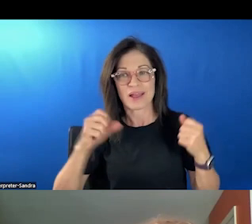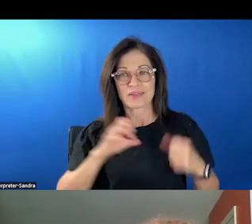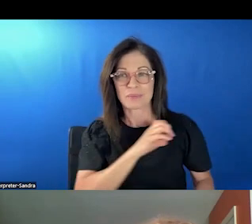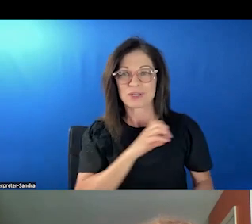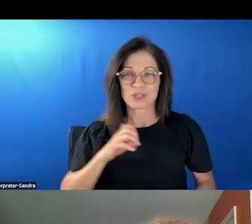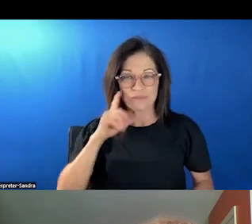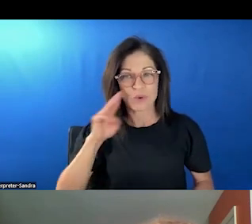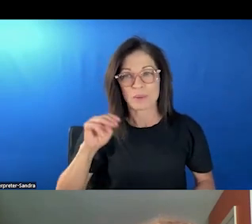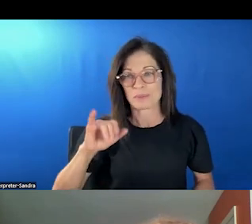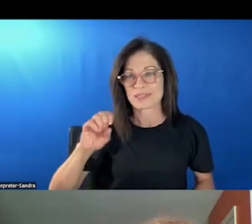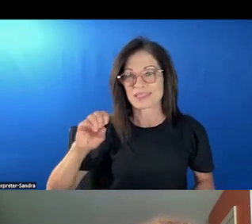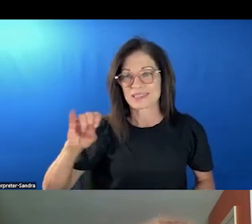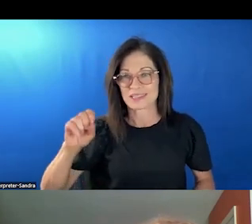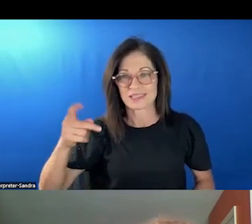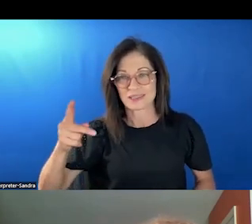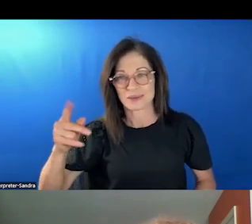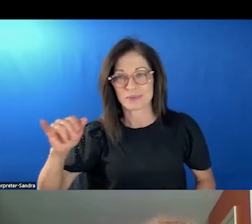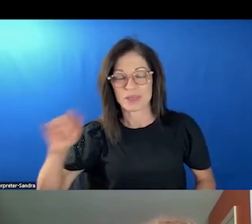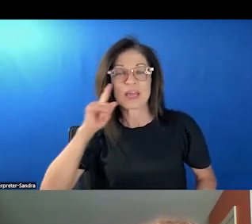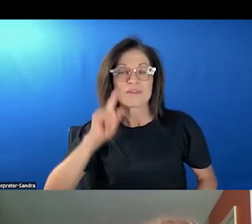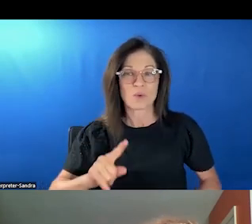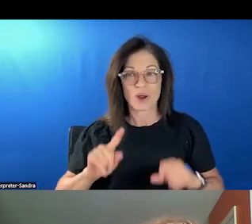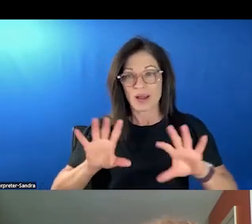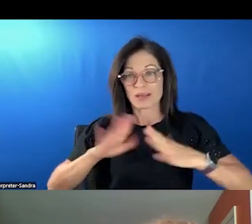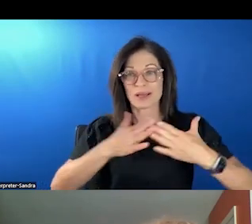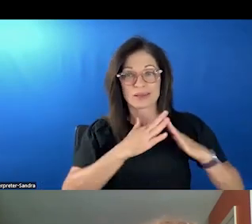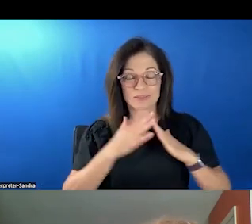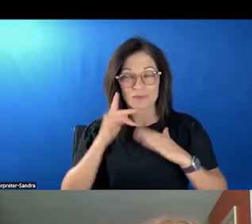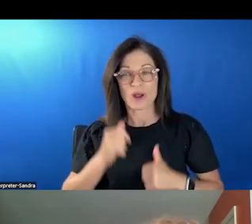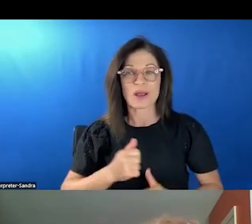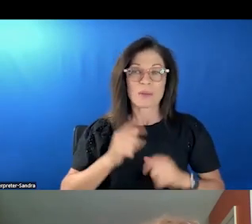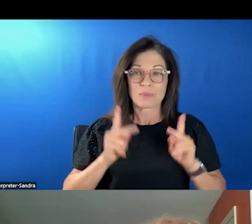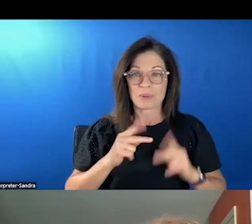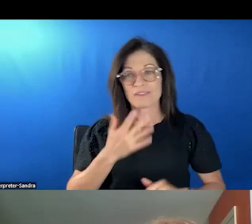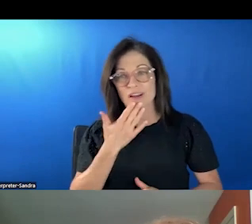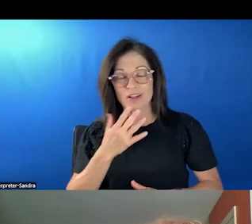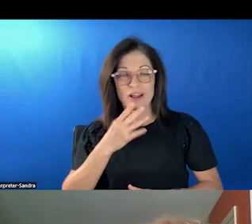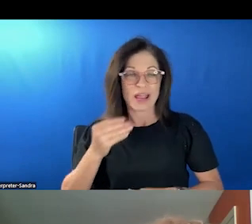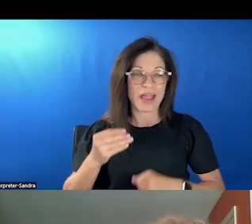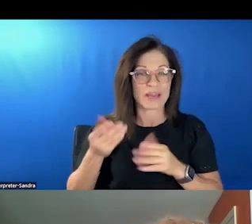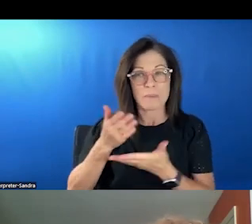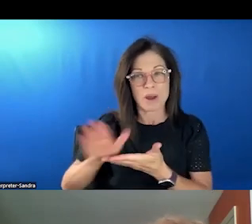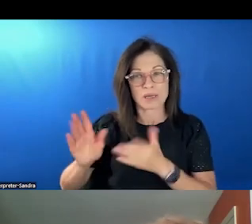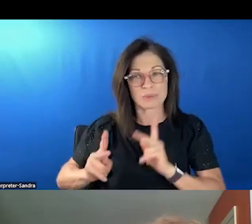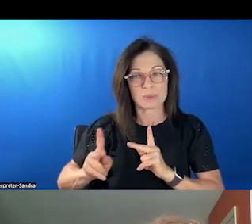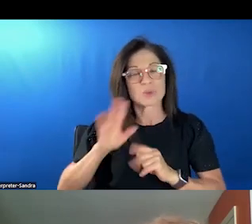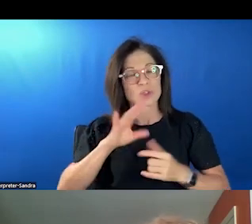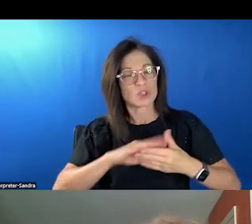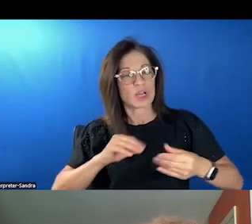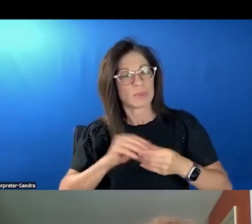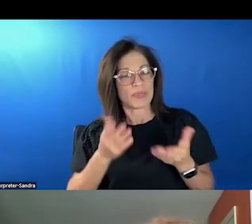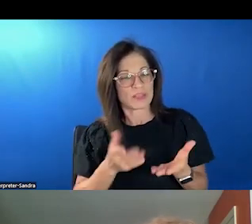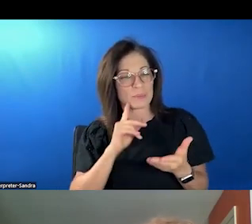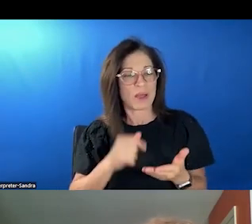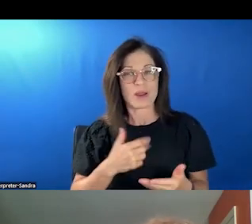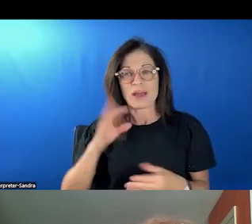to talk about outreach to communities of color and marginalized people. She'll talk about the CROP initiative, which is faith-based, just a wonderful